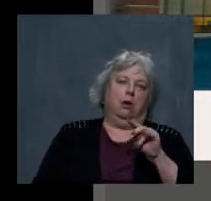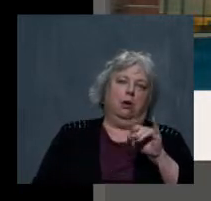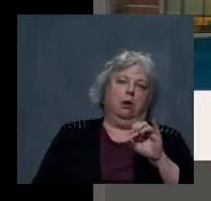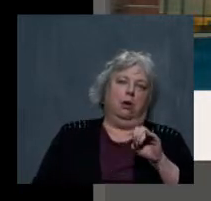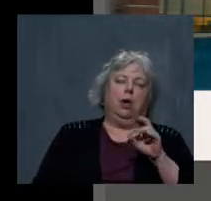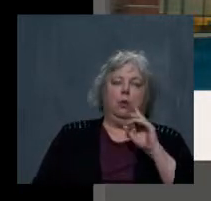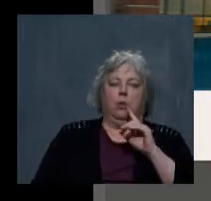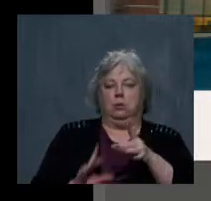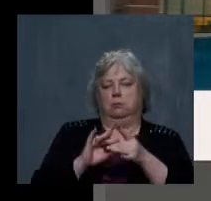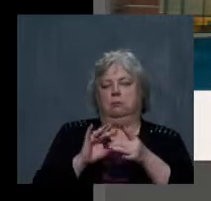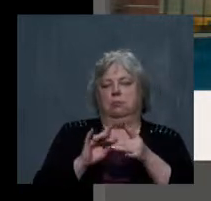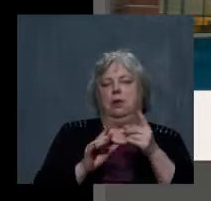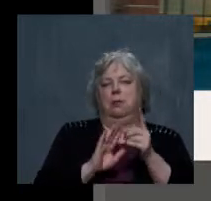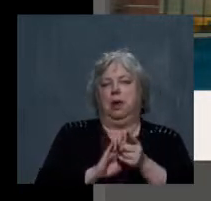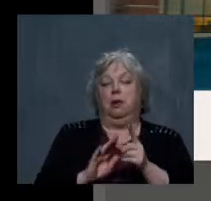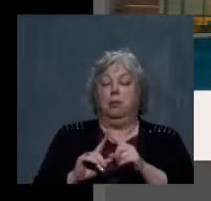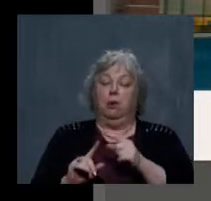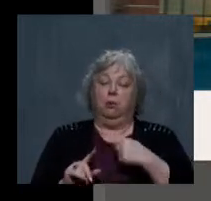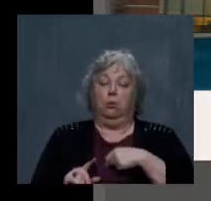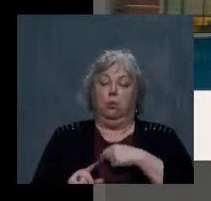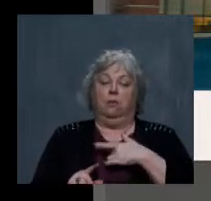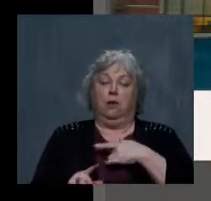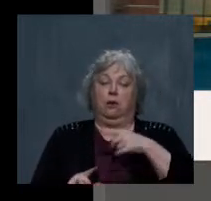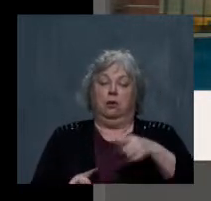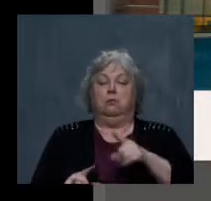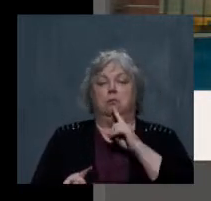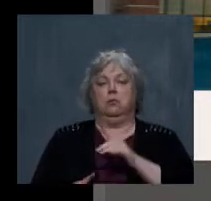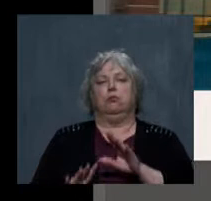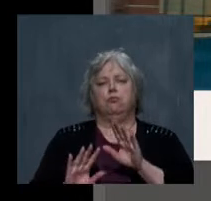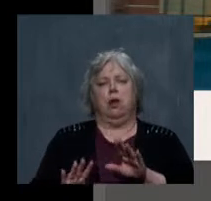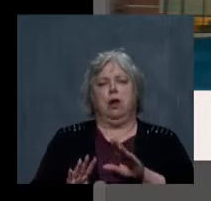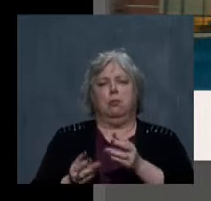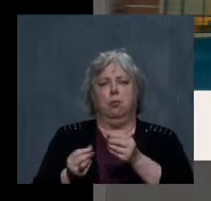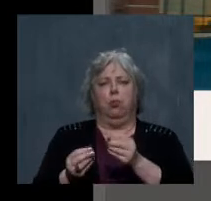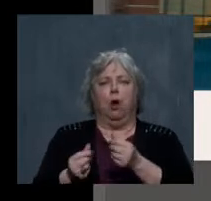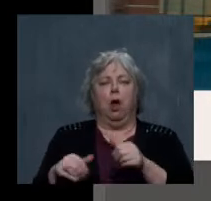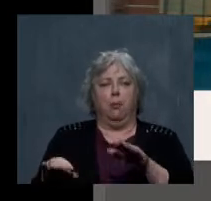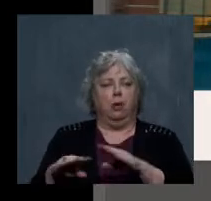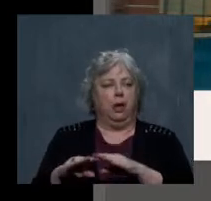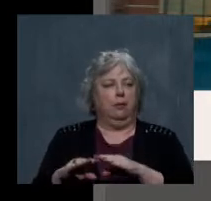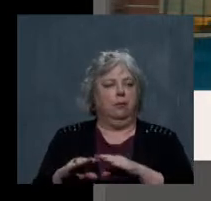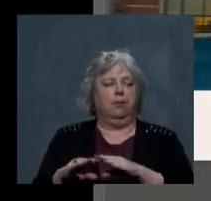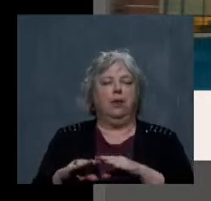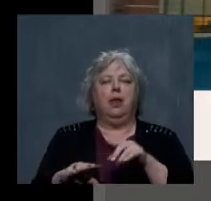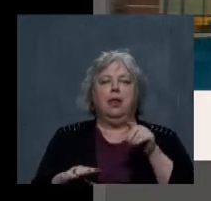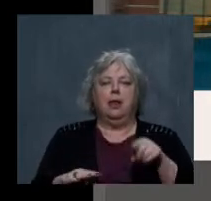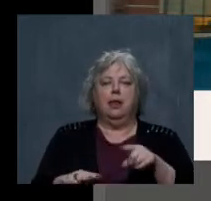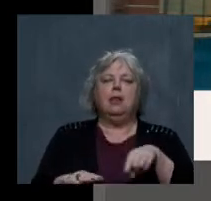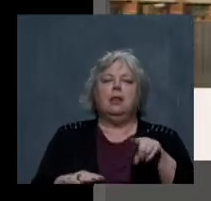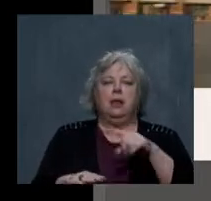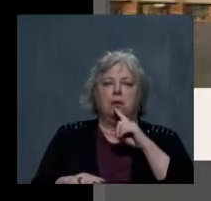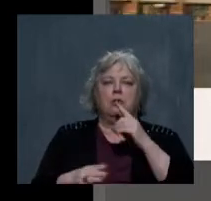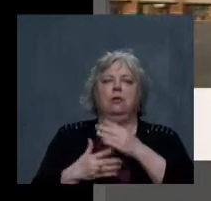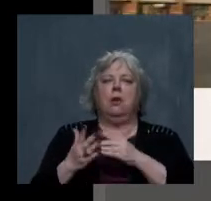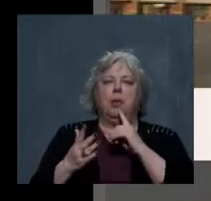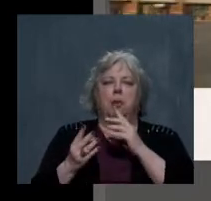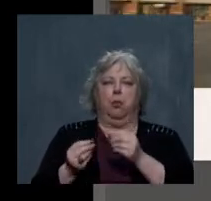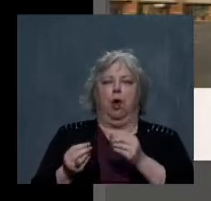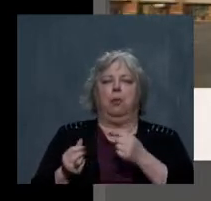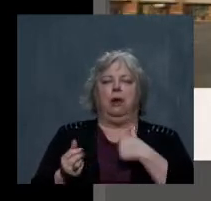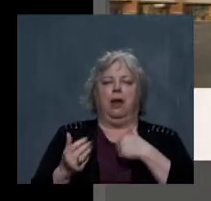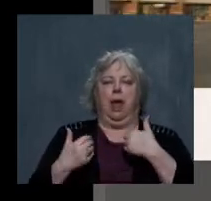we feel like that this is a great property. As you'll see up here, now these are some of the properties that I have. I've been developing in Little Rock for